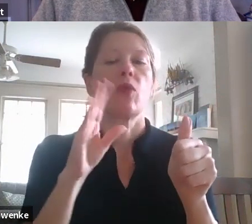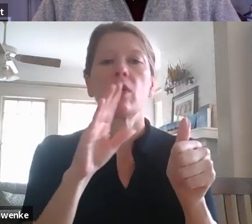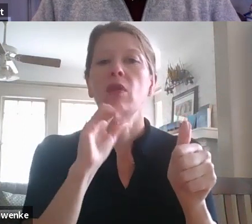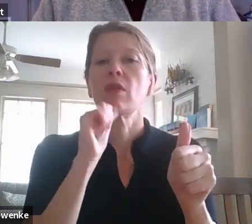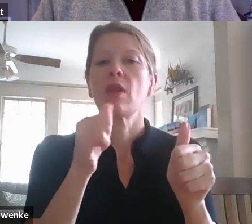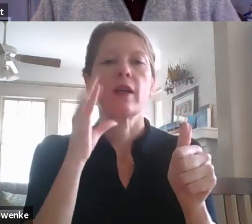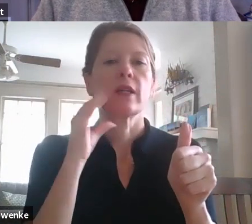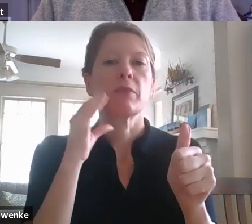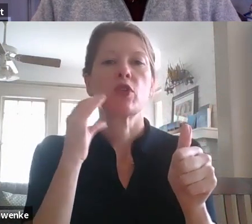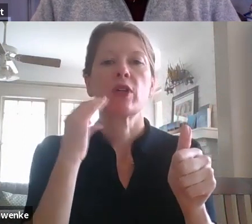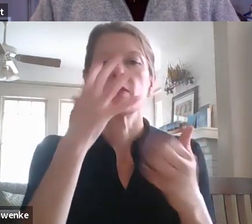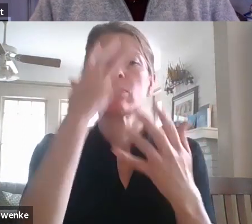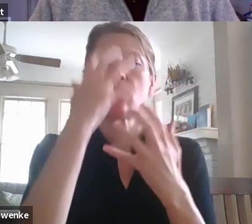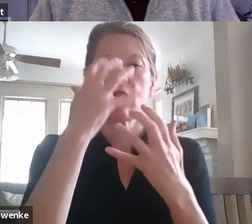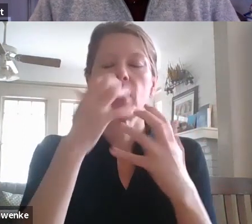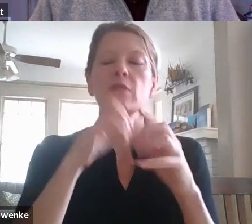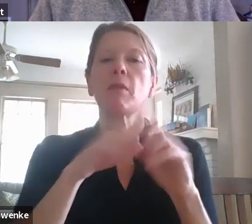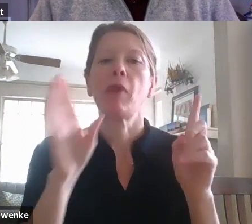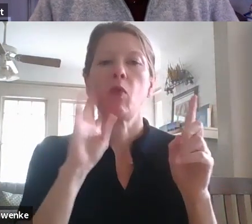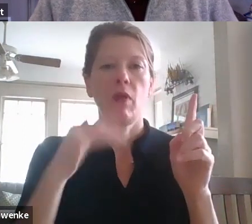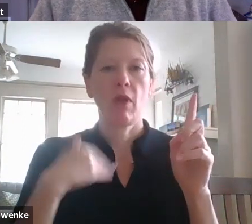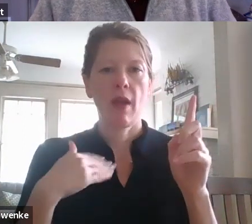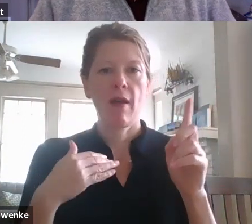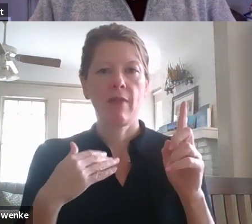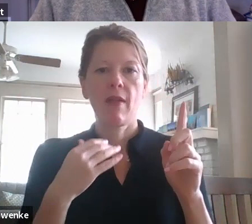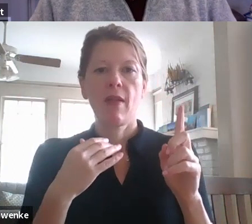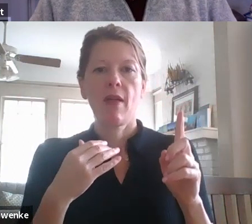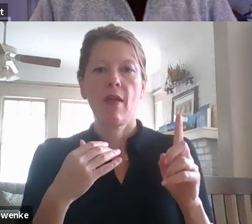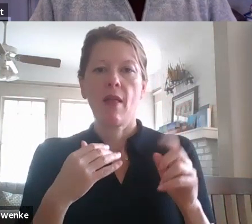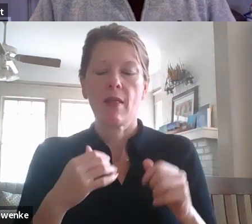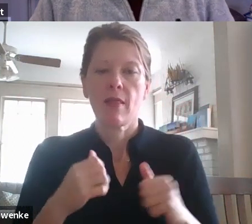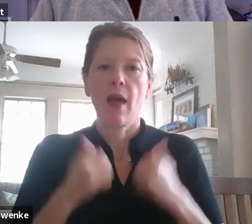darkness, but will have the light of life."